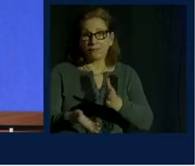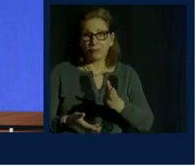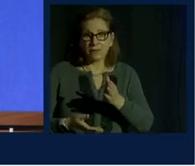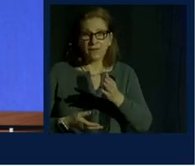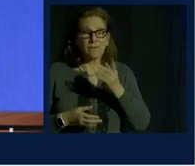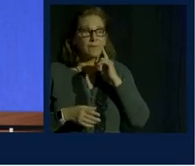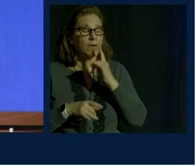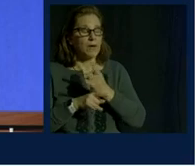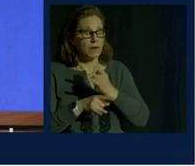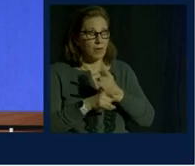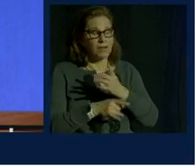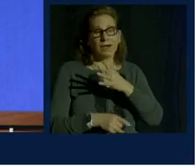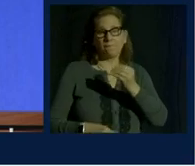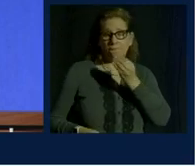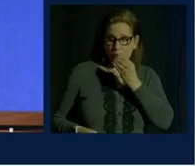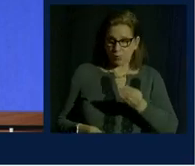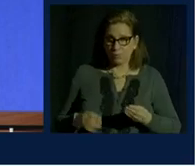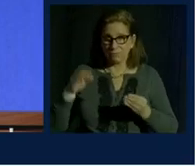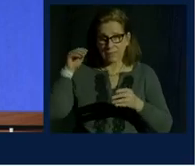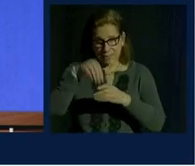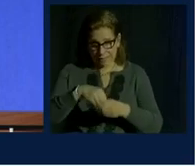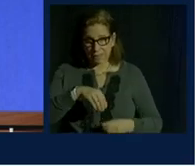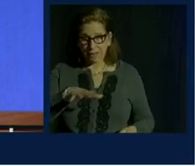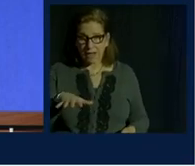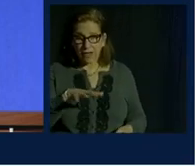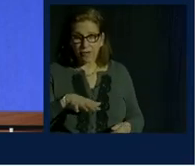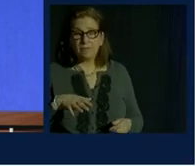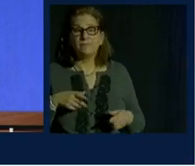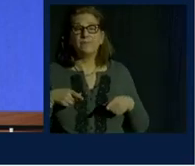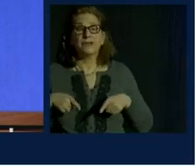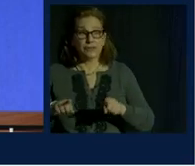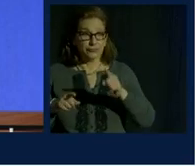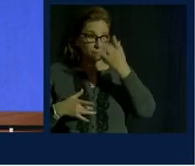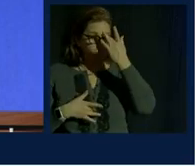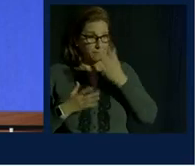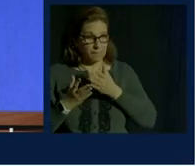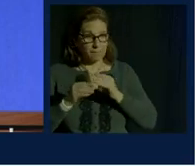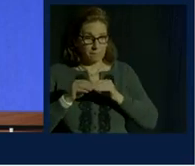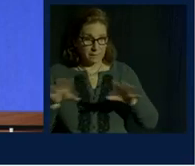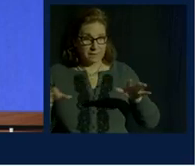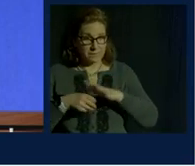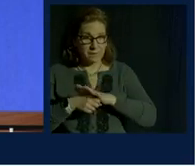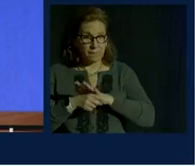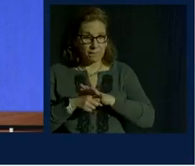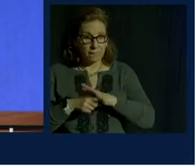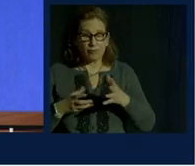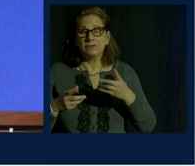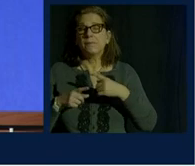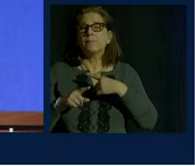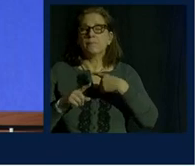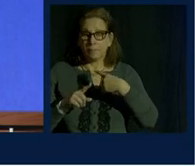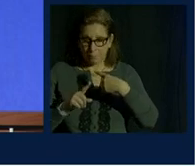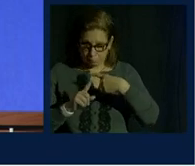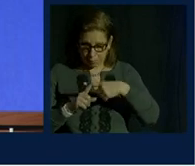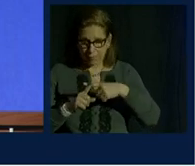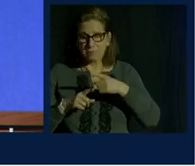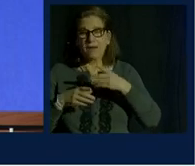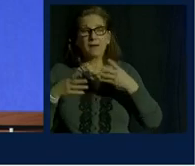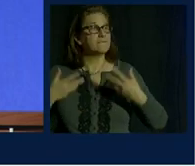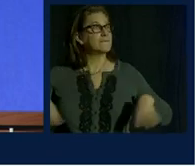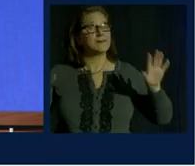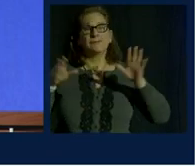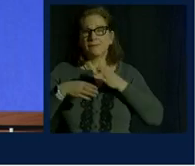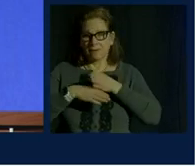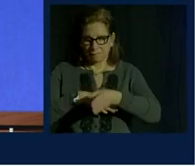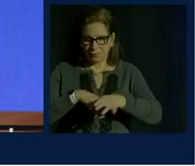food during the pandemic and post-pandemic to residents' homes, while also making sure that alcohol